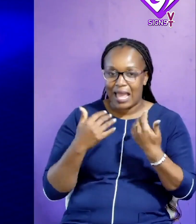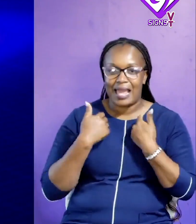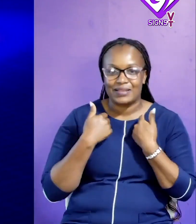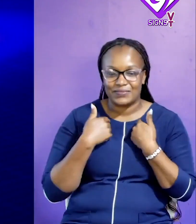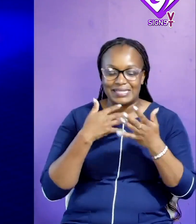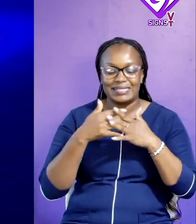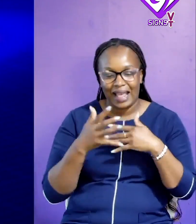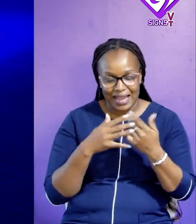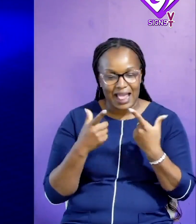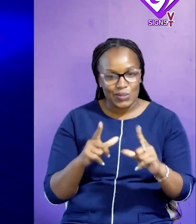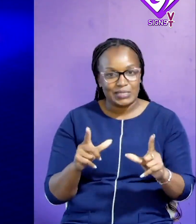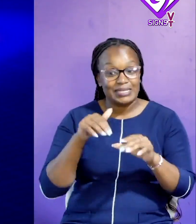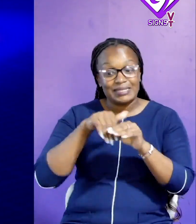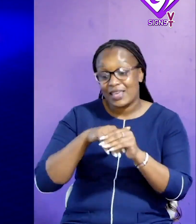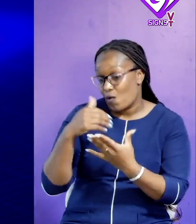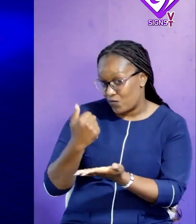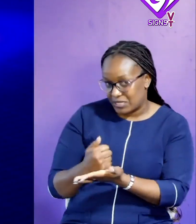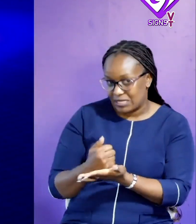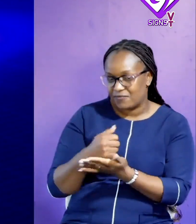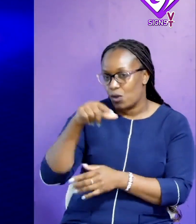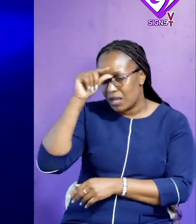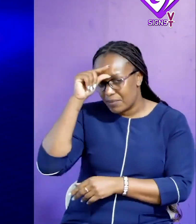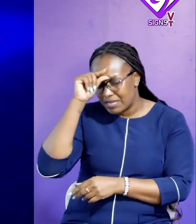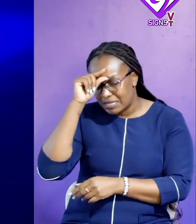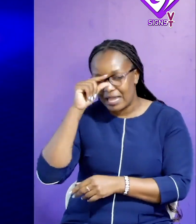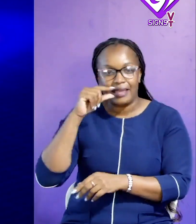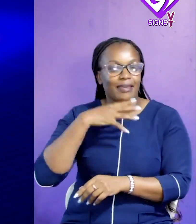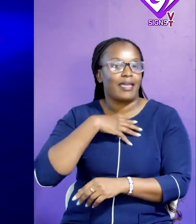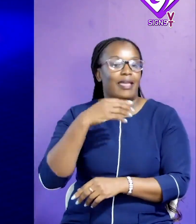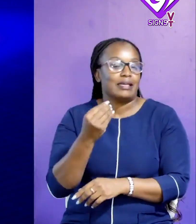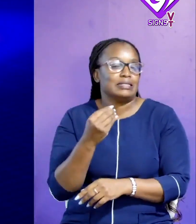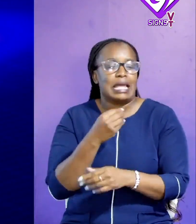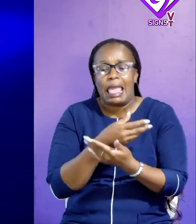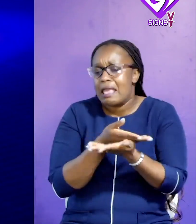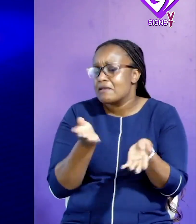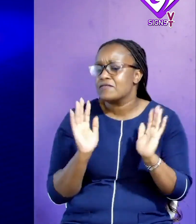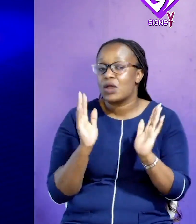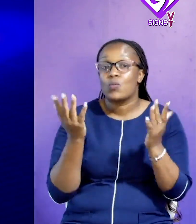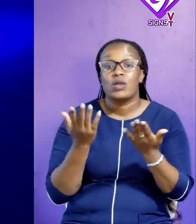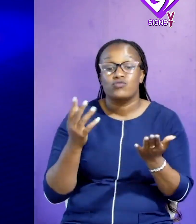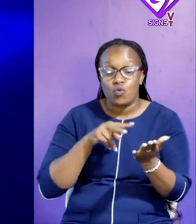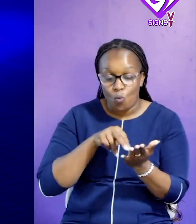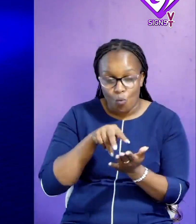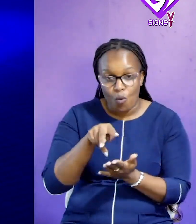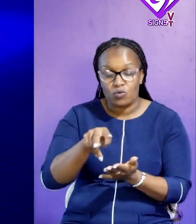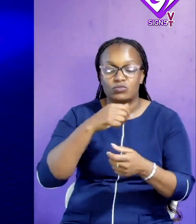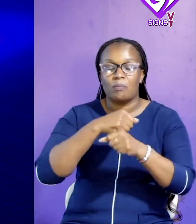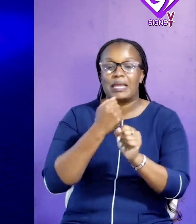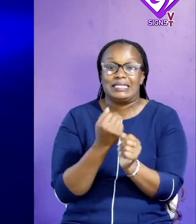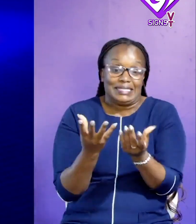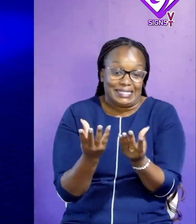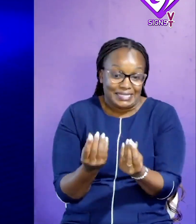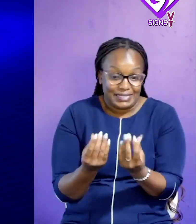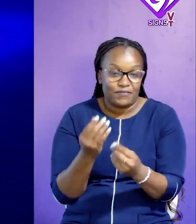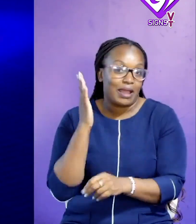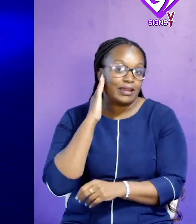language in the offices, za serikali, and everywhere that we work, to make it easier for a deaf person